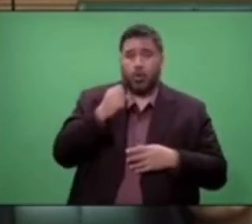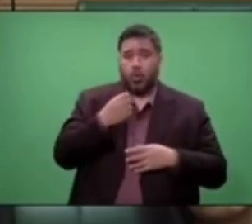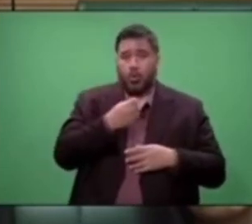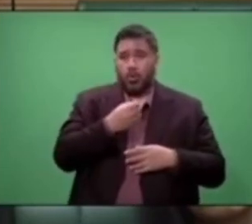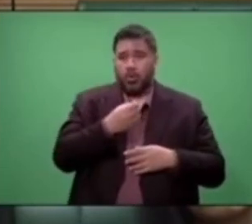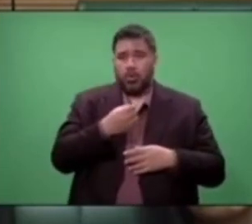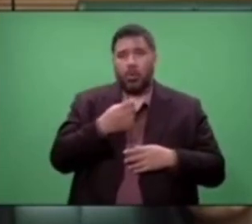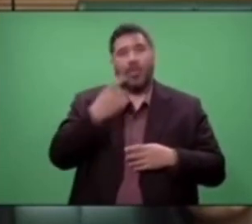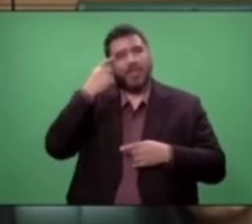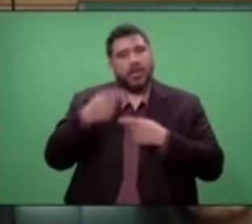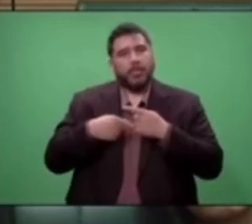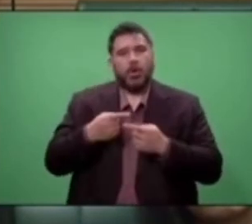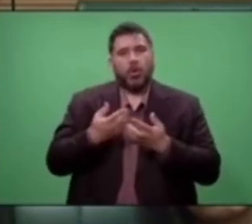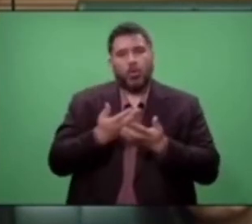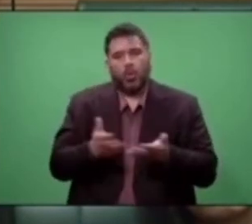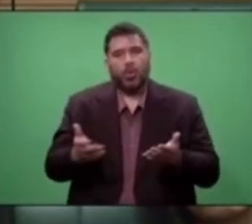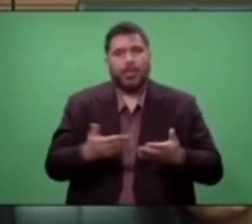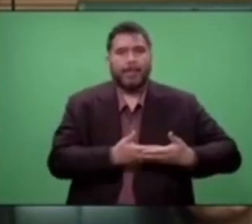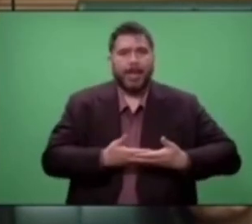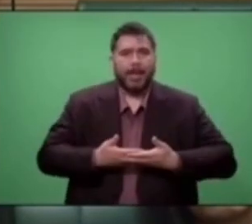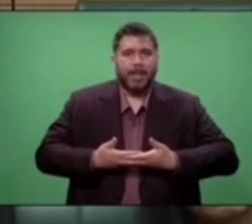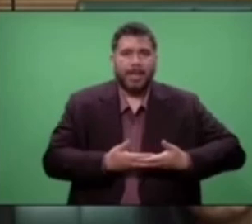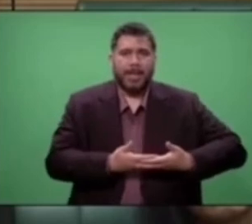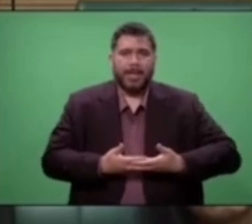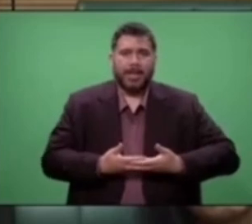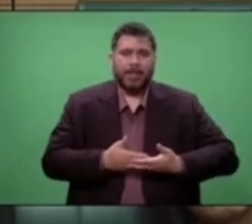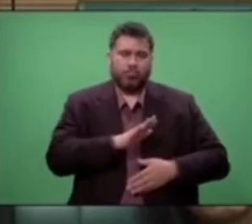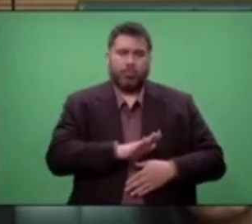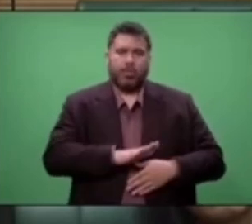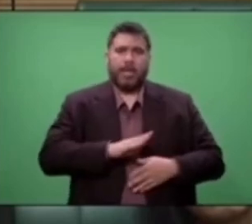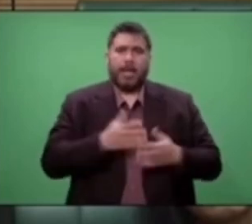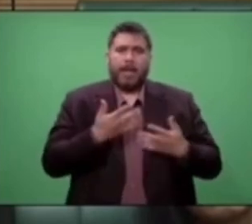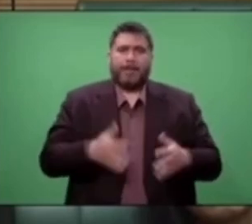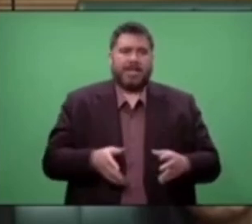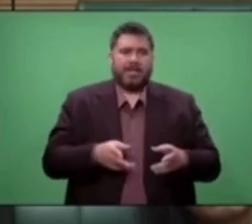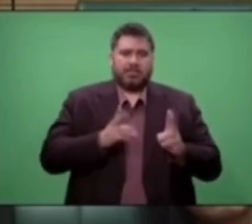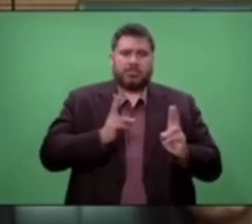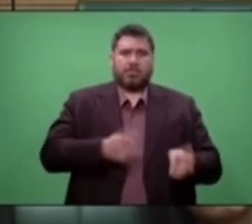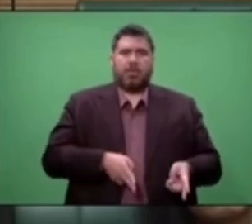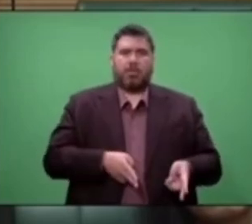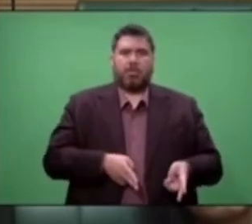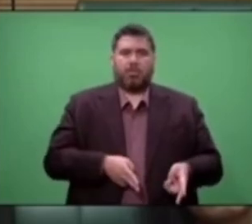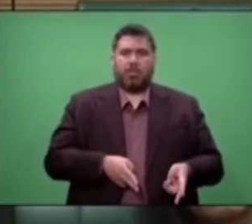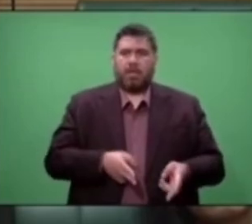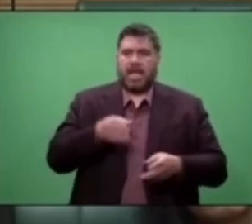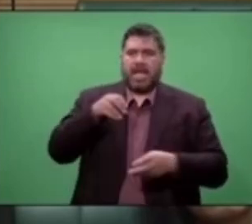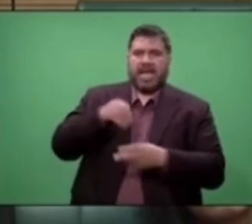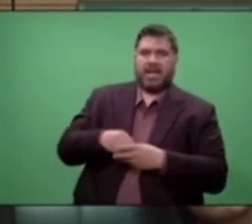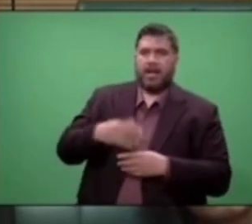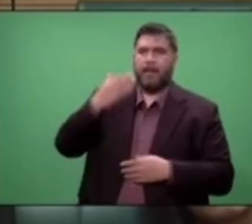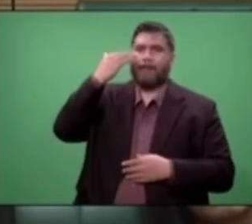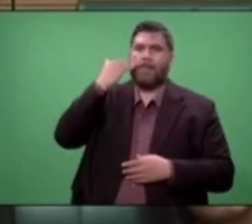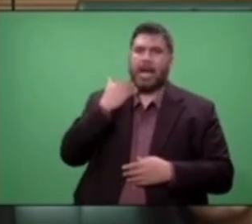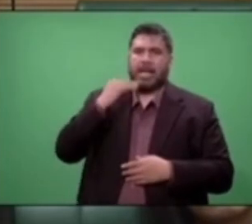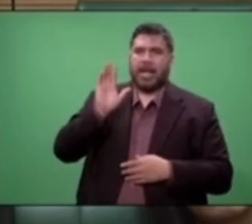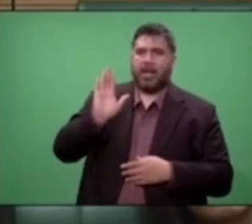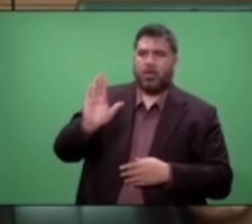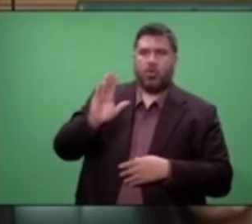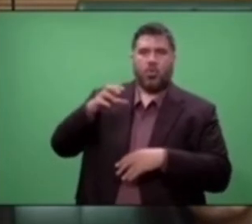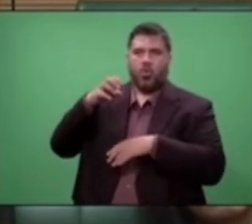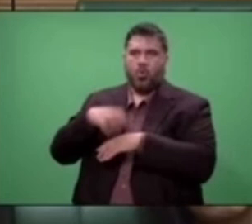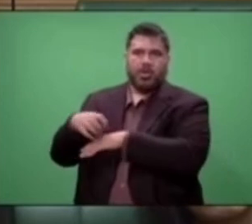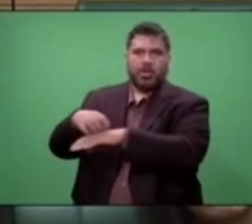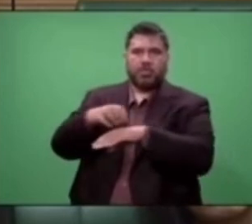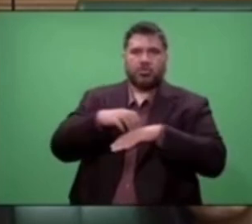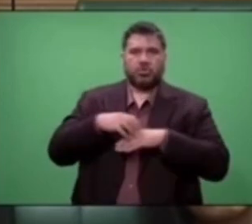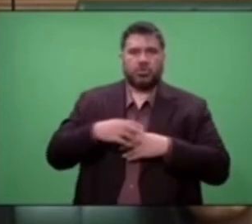babies who have died in these Pākehā institutions, with some of their bones laying